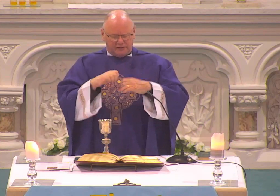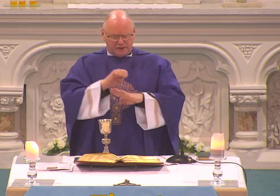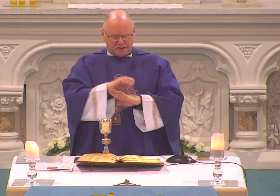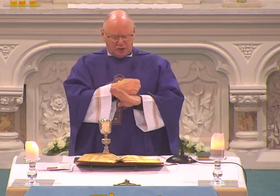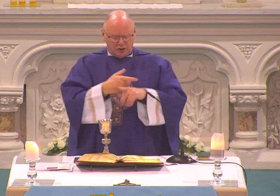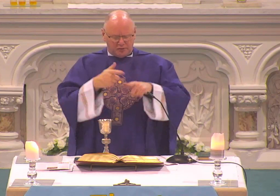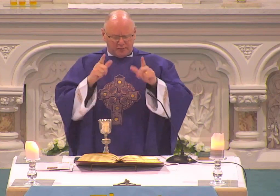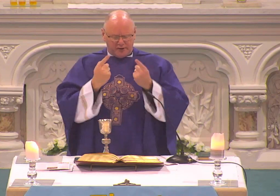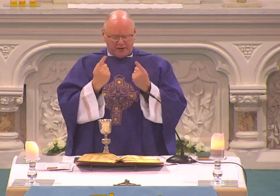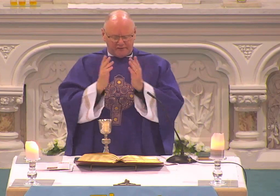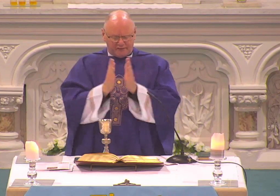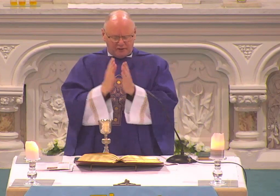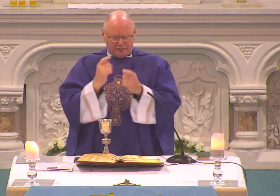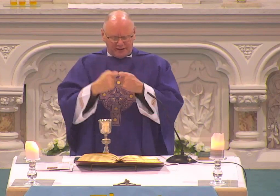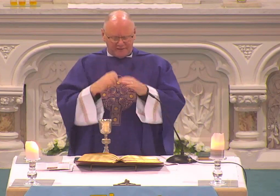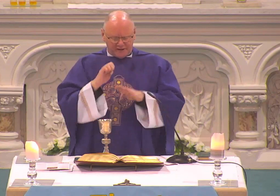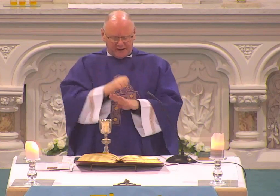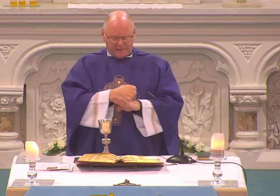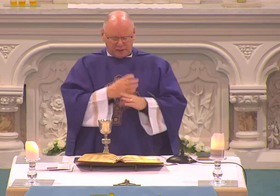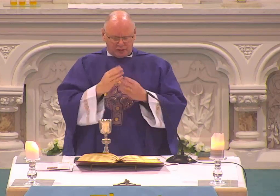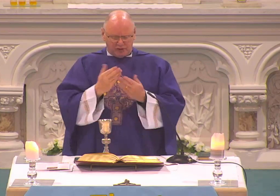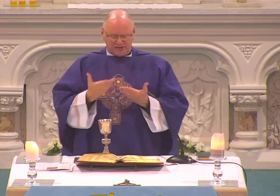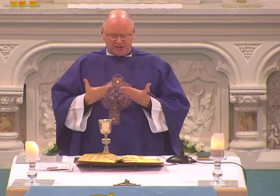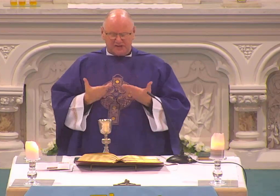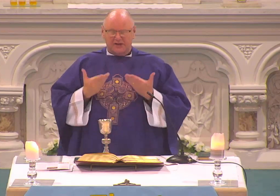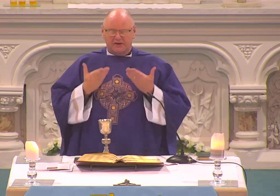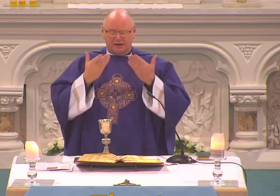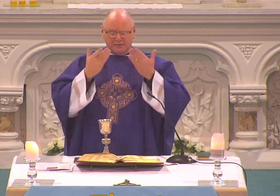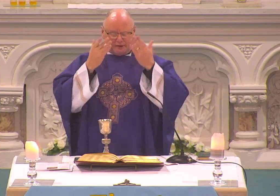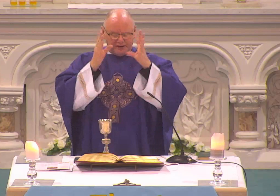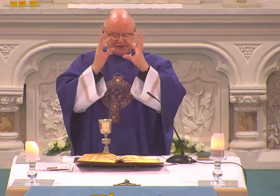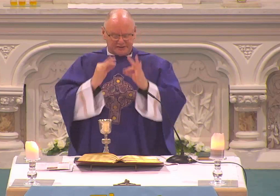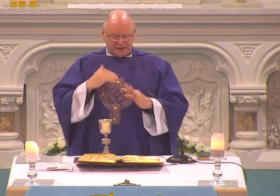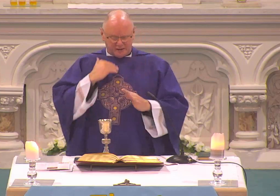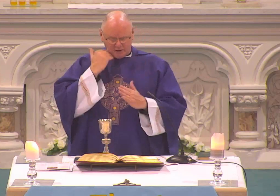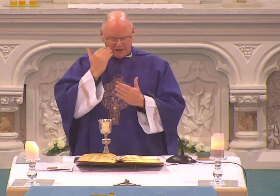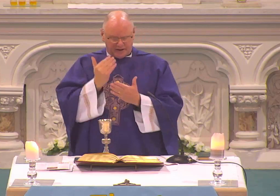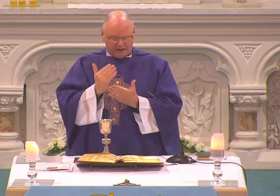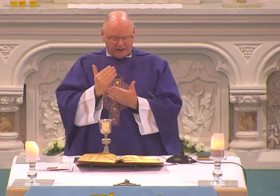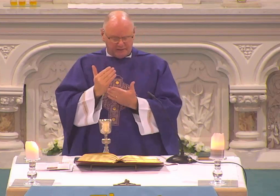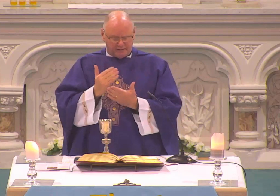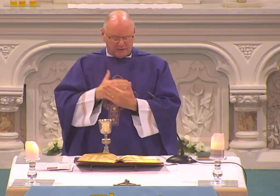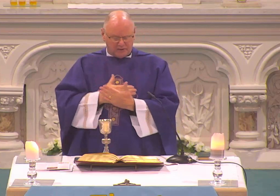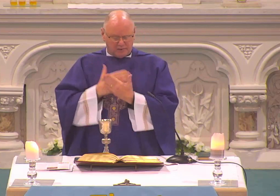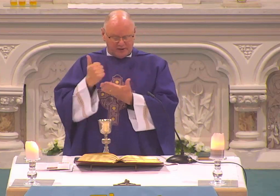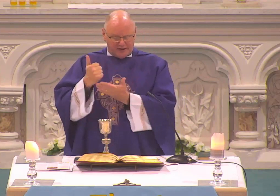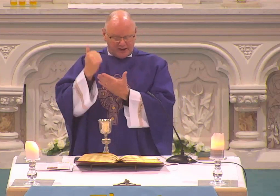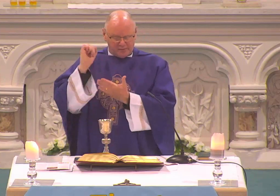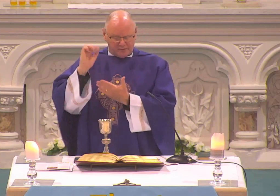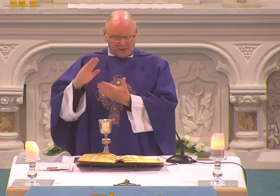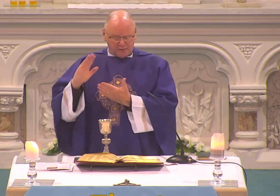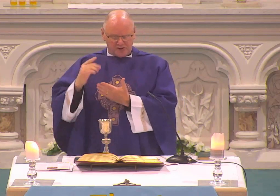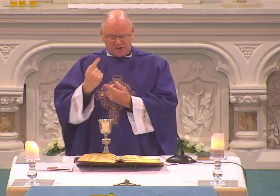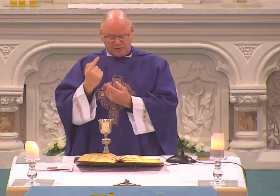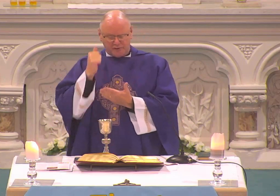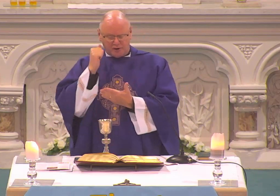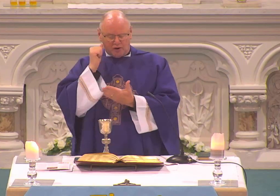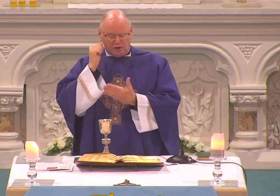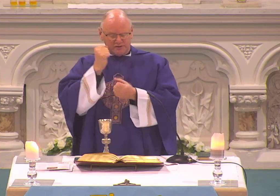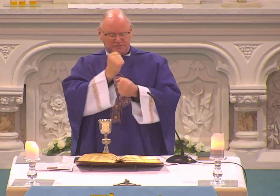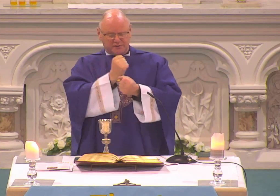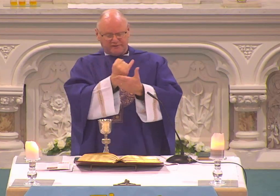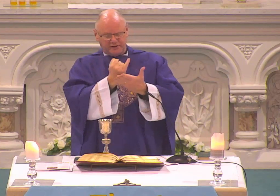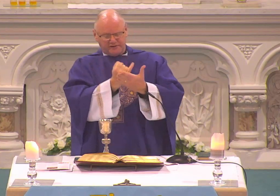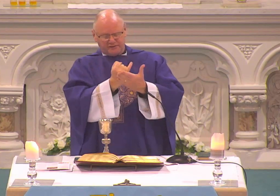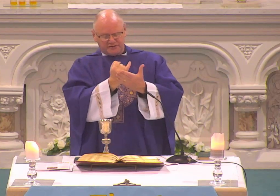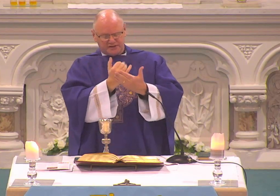Deliver us, Lord, we pray, from every evil, and graciously grant peace in our day. By the help of your mercy, we may always